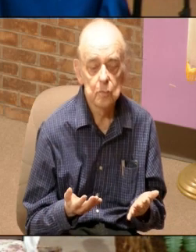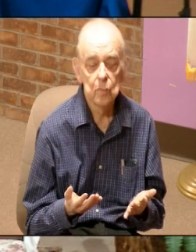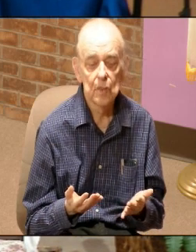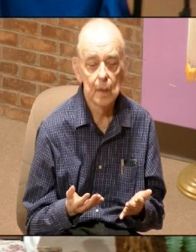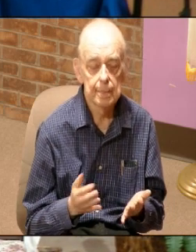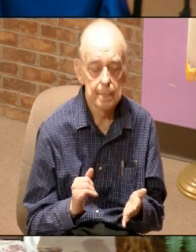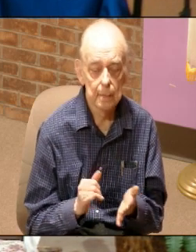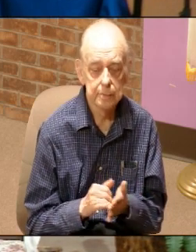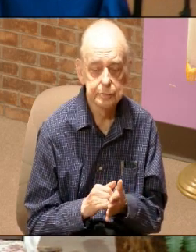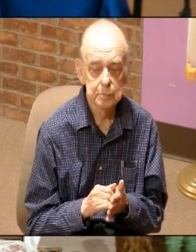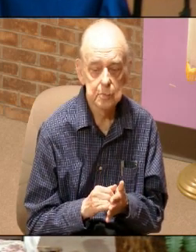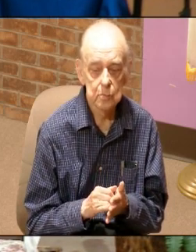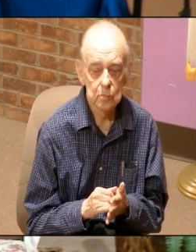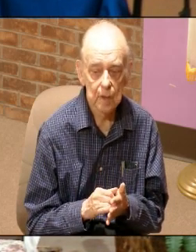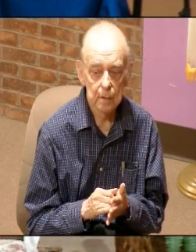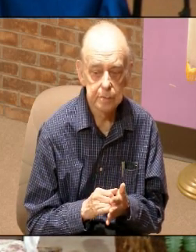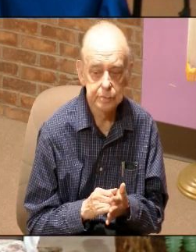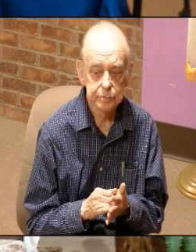That